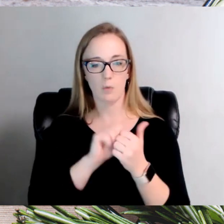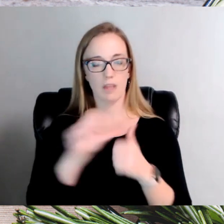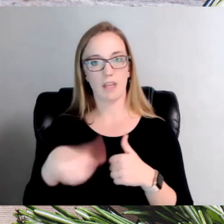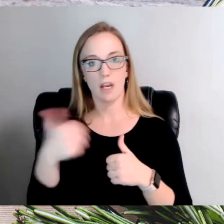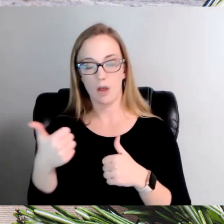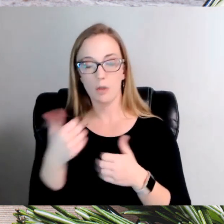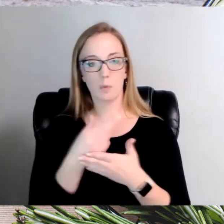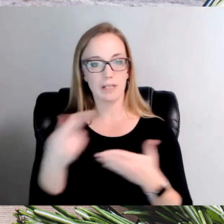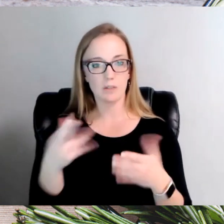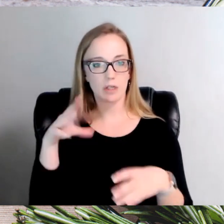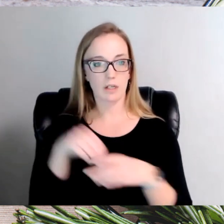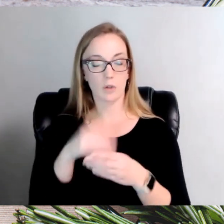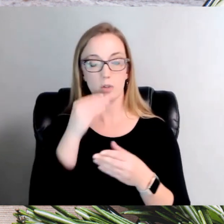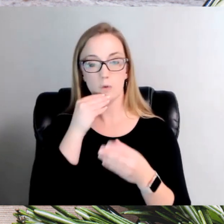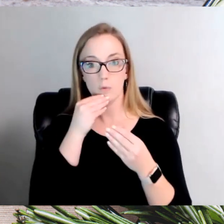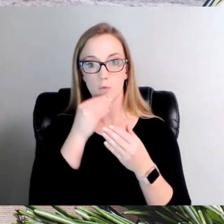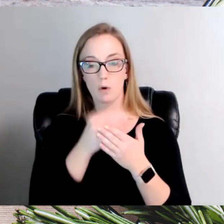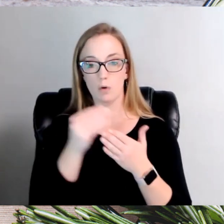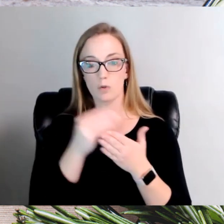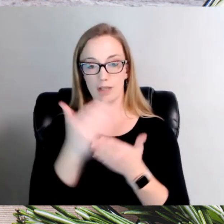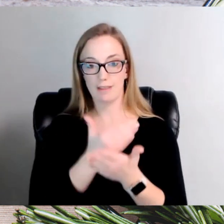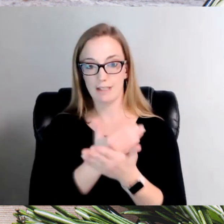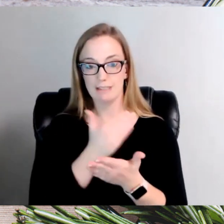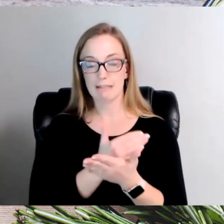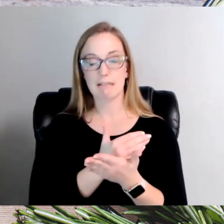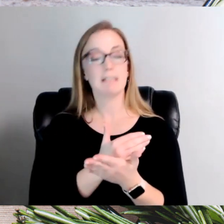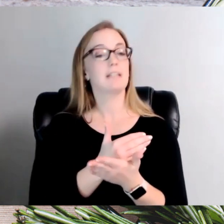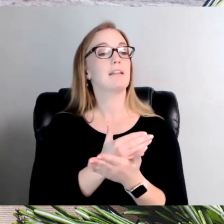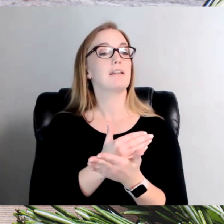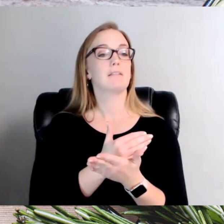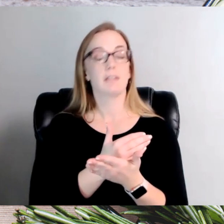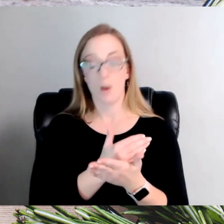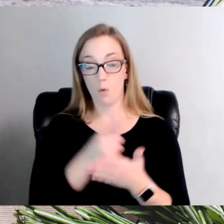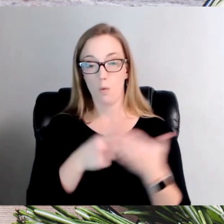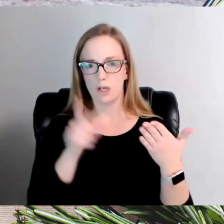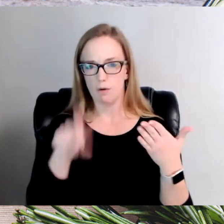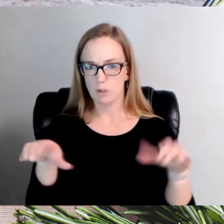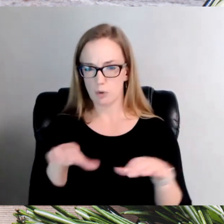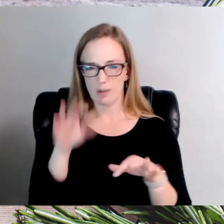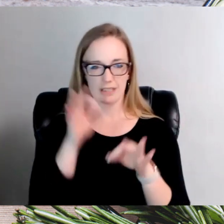And now we're going to combine our half and half, our nutmeg,